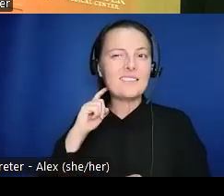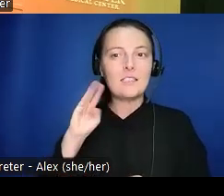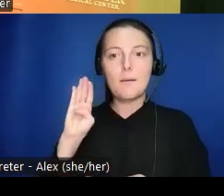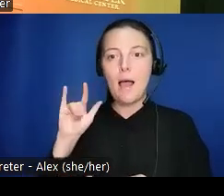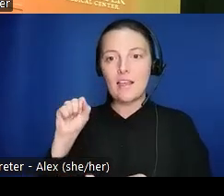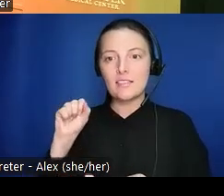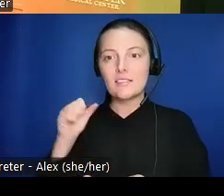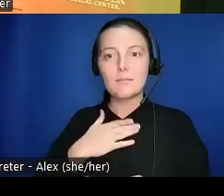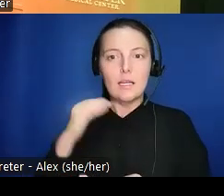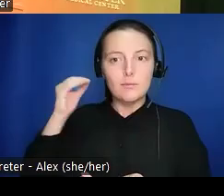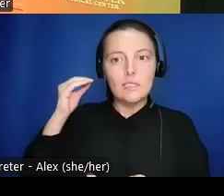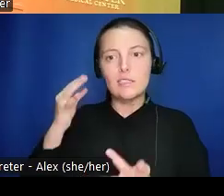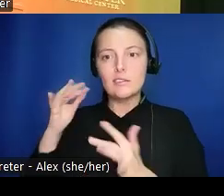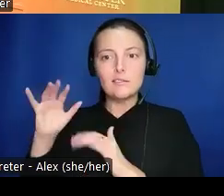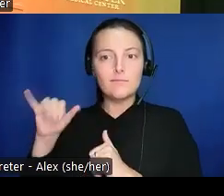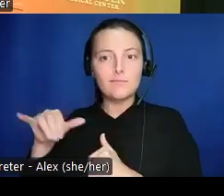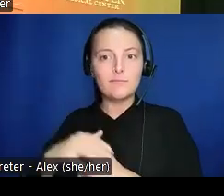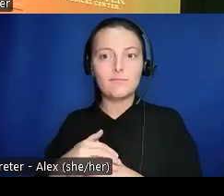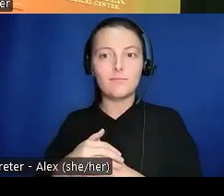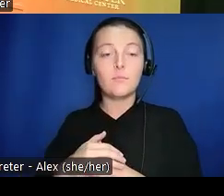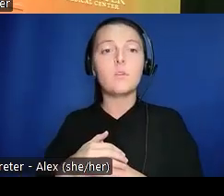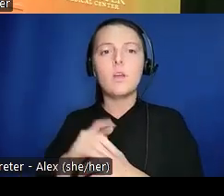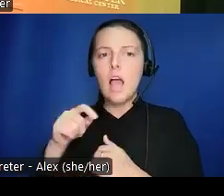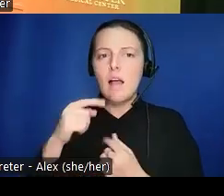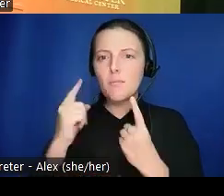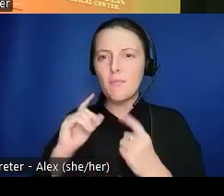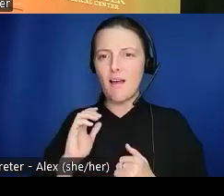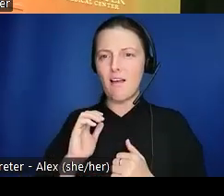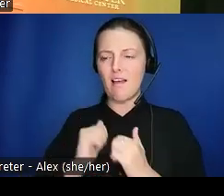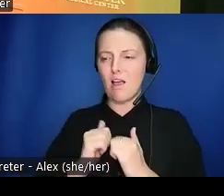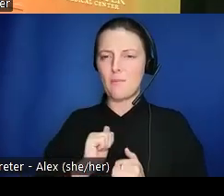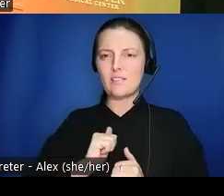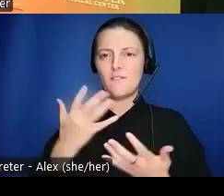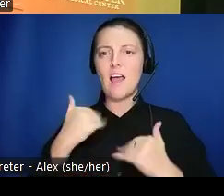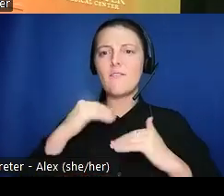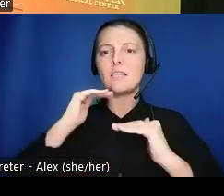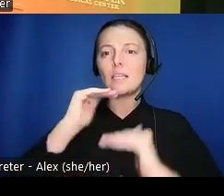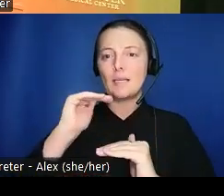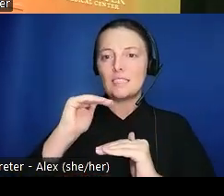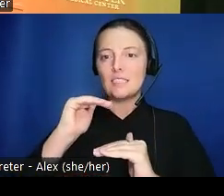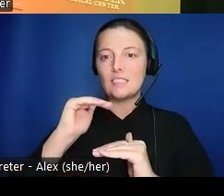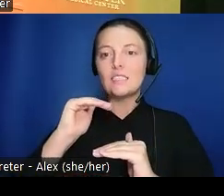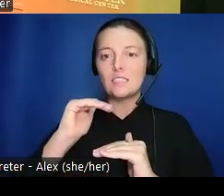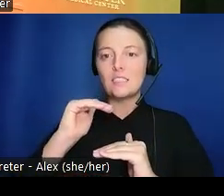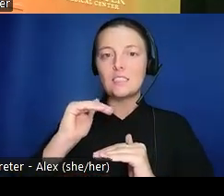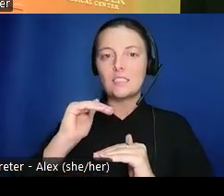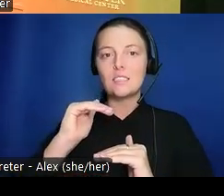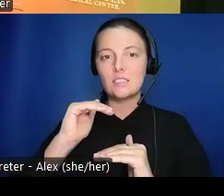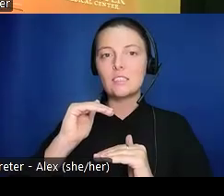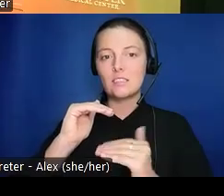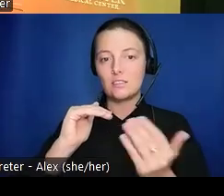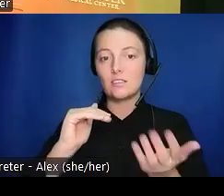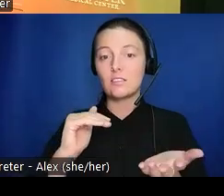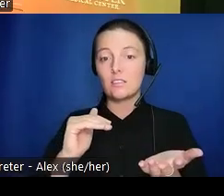are limited, and being able to always seek to learn, because we are able to know